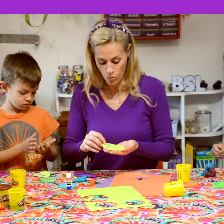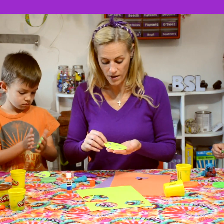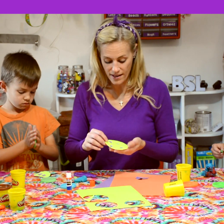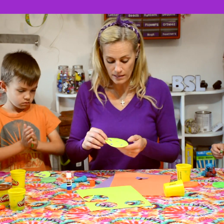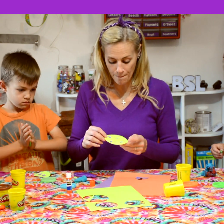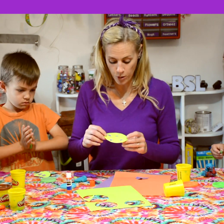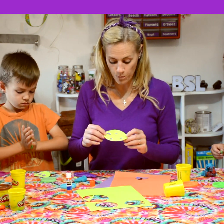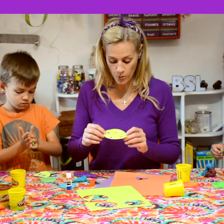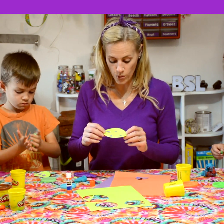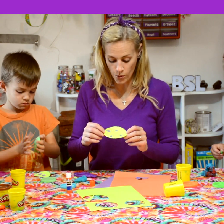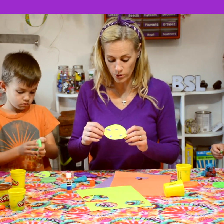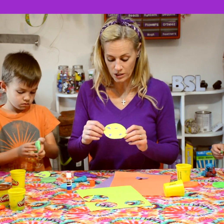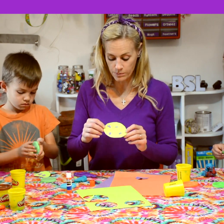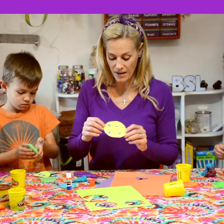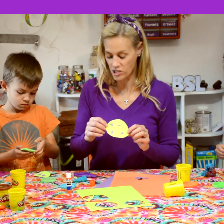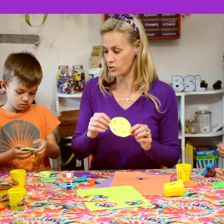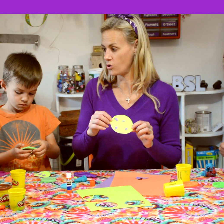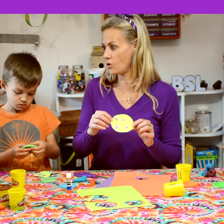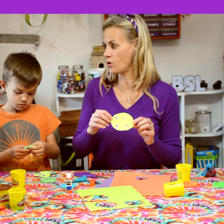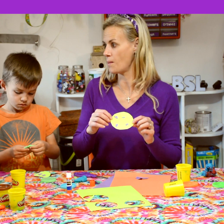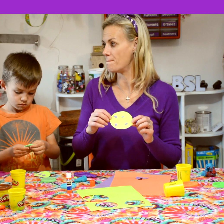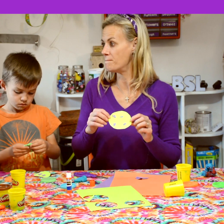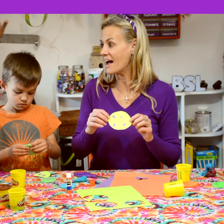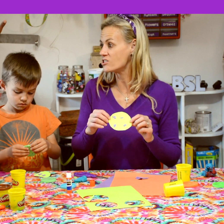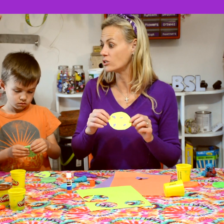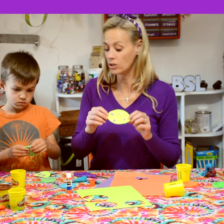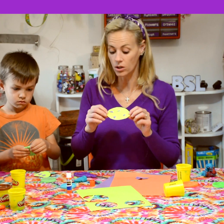with purple, special,